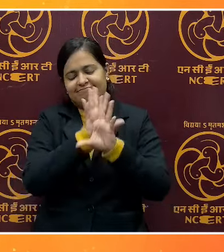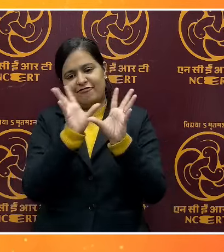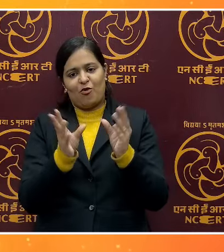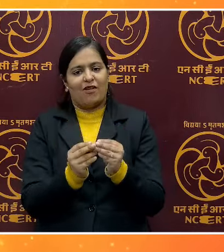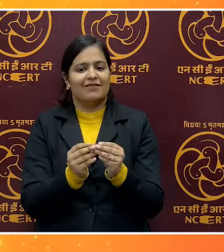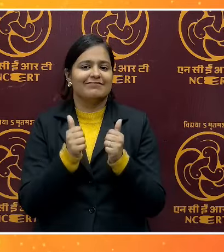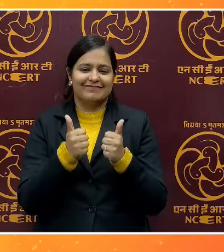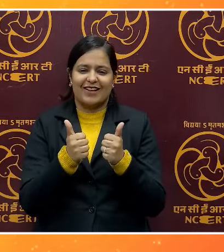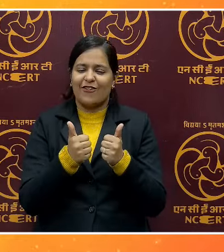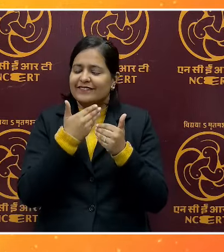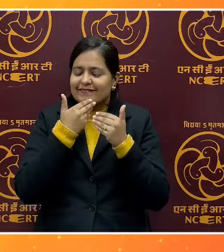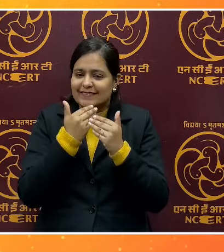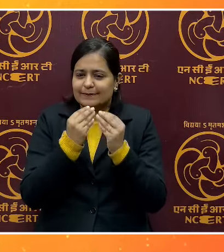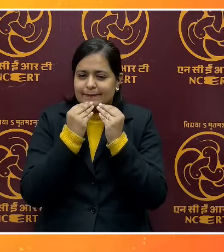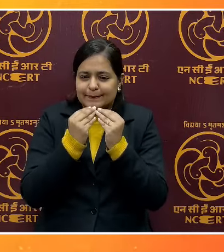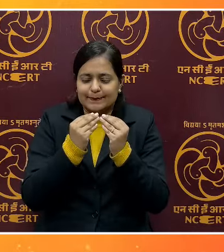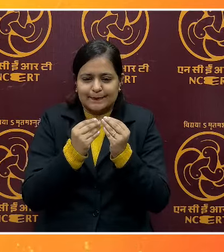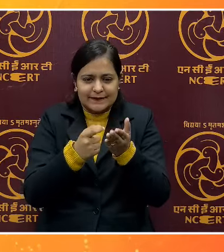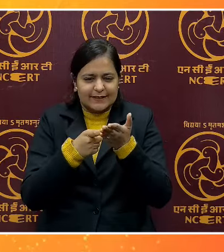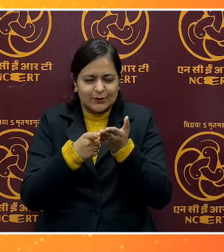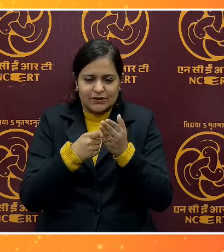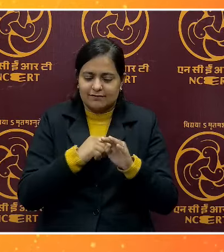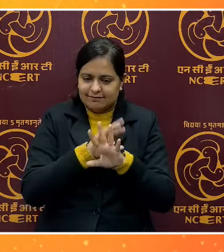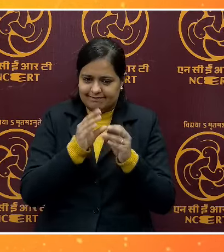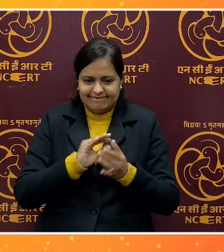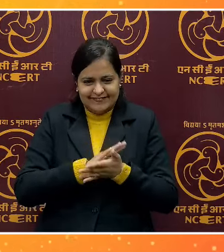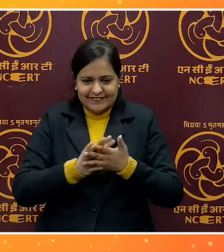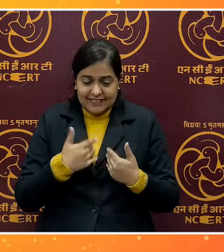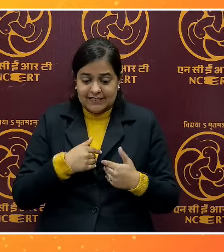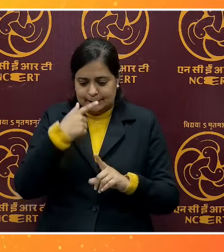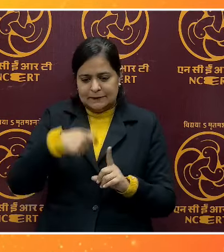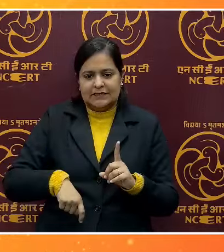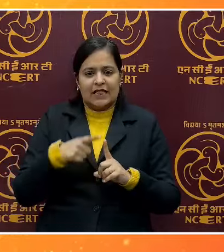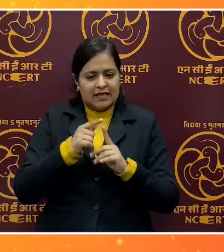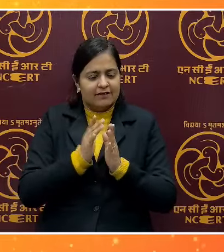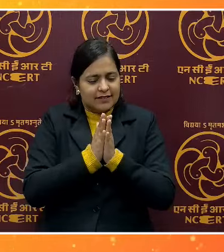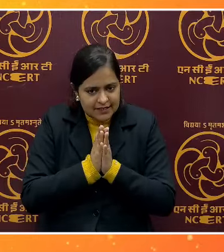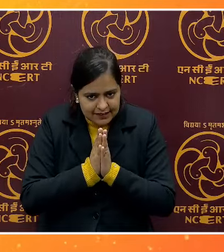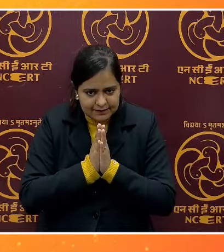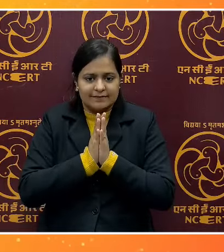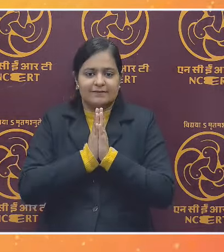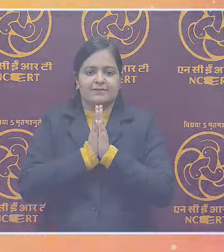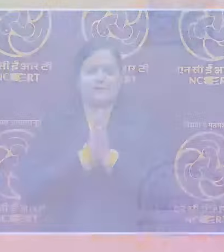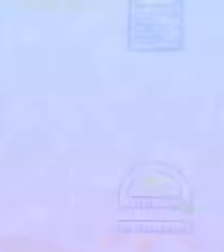let me please take a leave of you. I am Tanvi Khurana. Thank you so much once again. Namaskar.